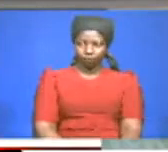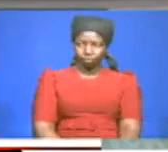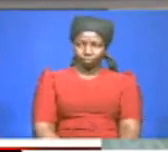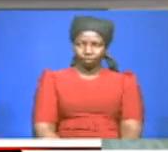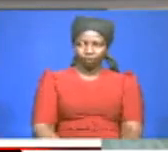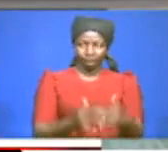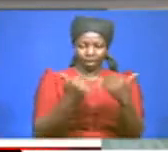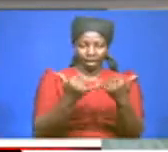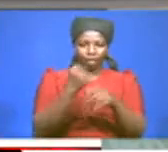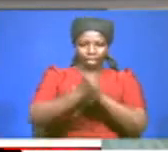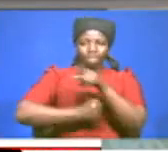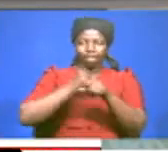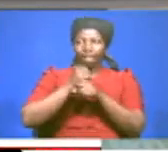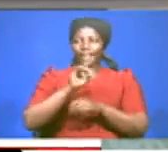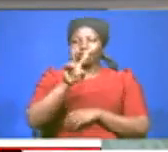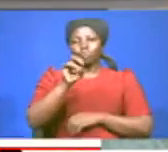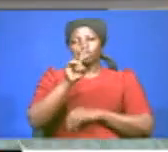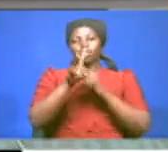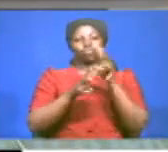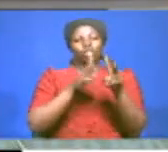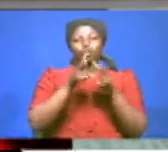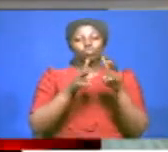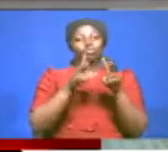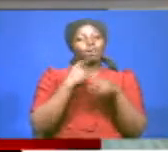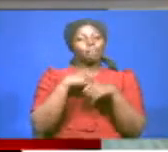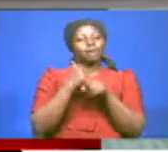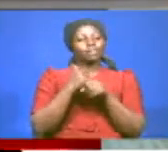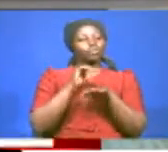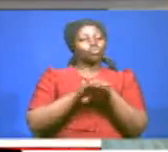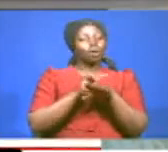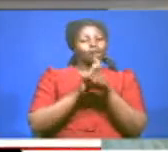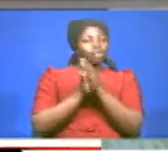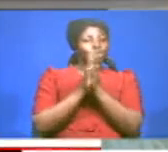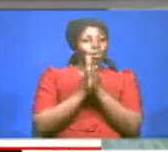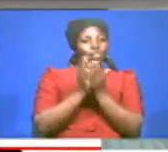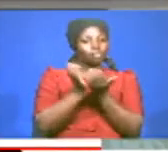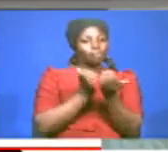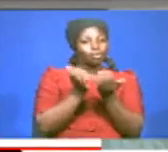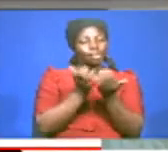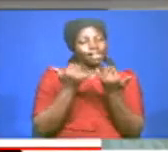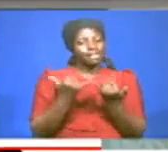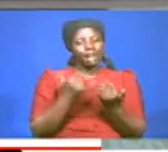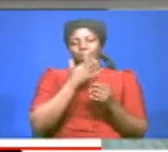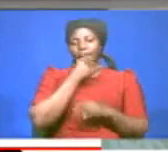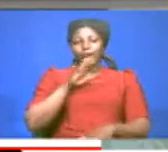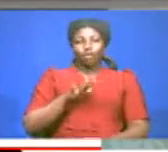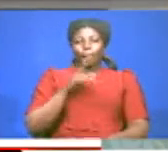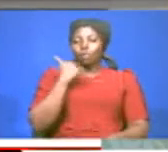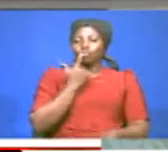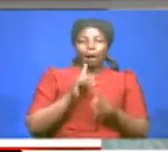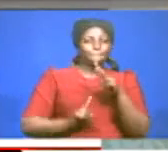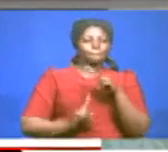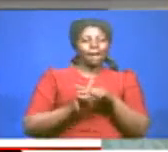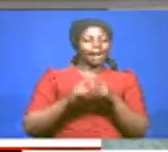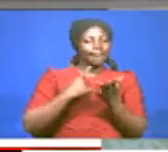Now, the year 2022 saw outstanding stories of enterprising young men and women feature in a weekly